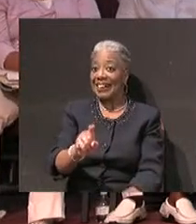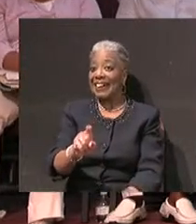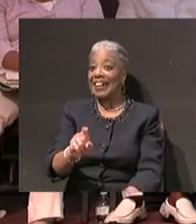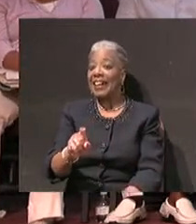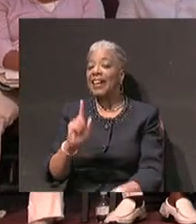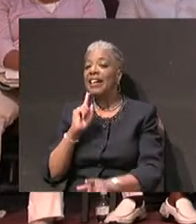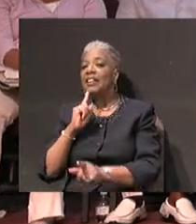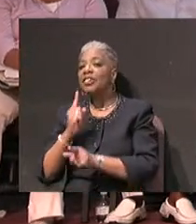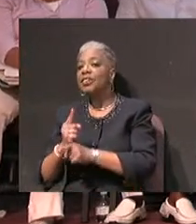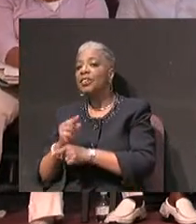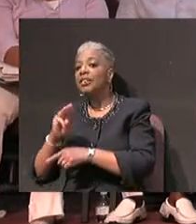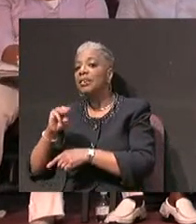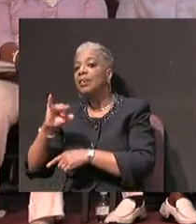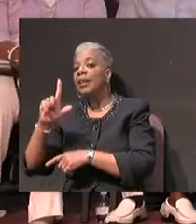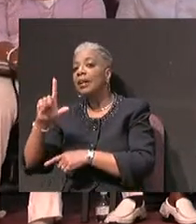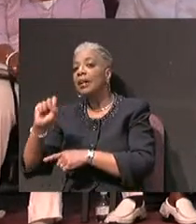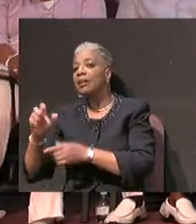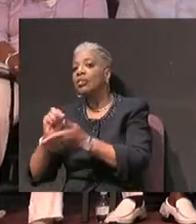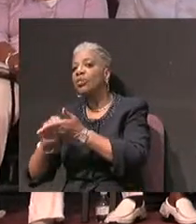right?